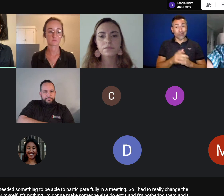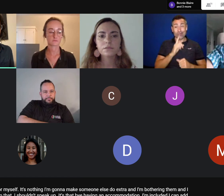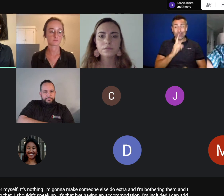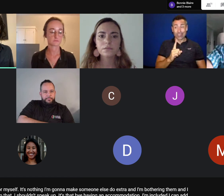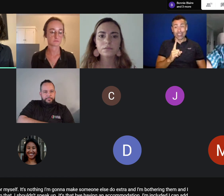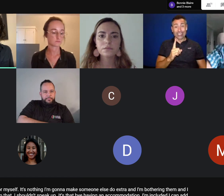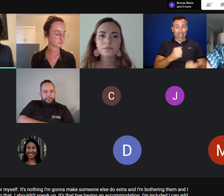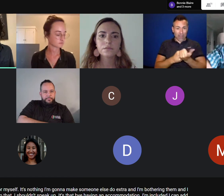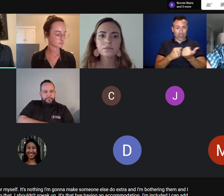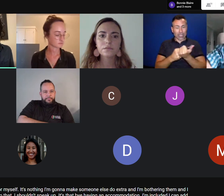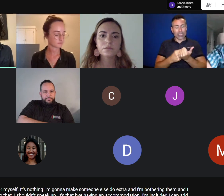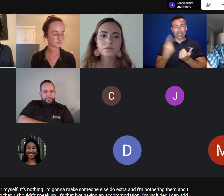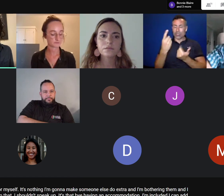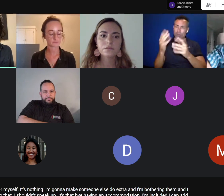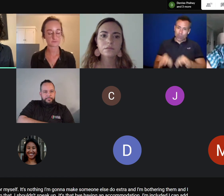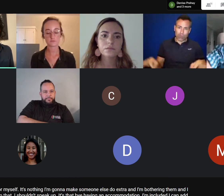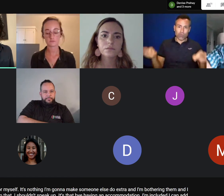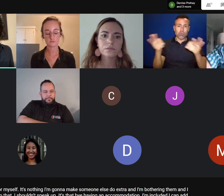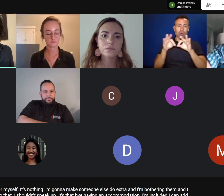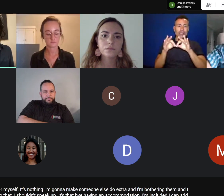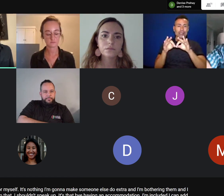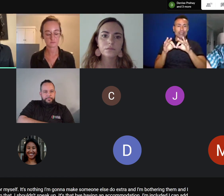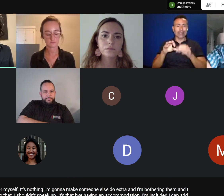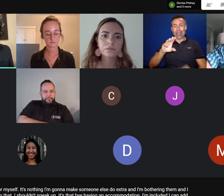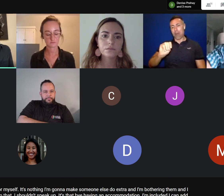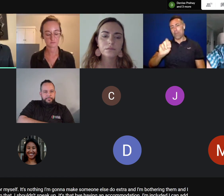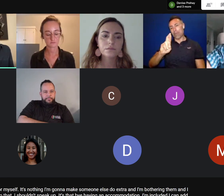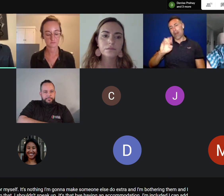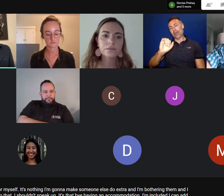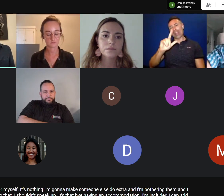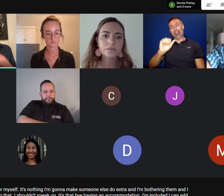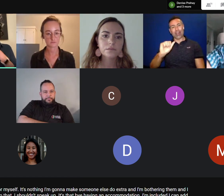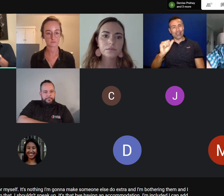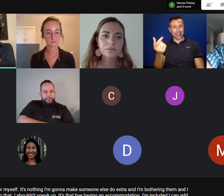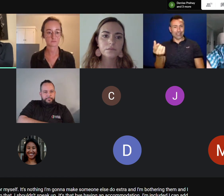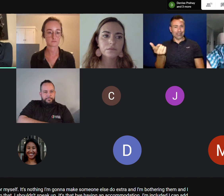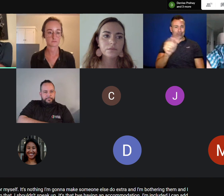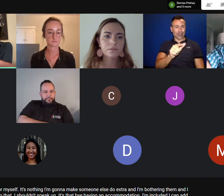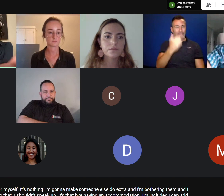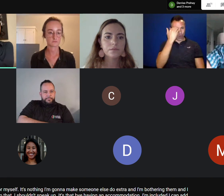work on. Mariela, I know you're going to share a little bit as well.